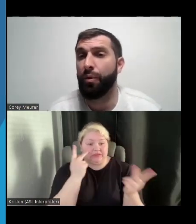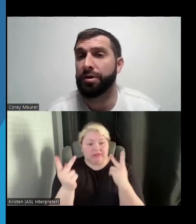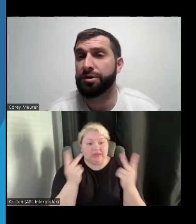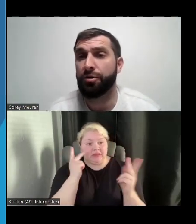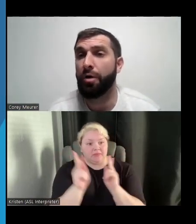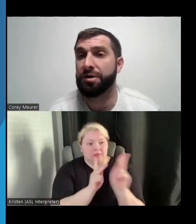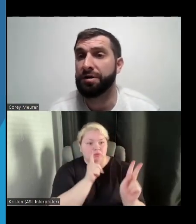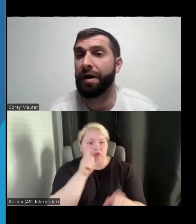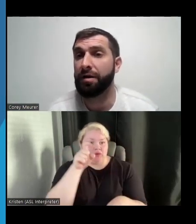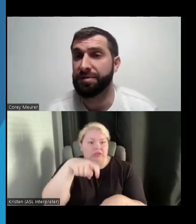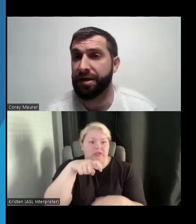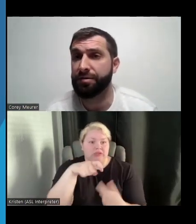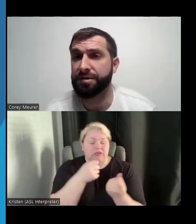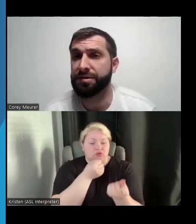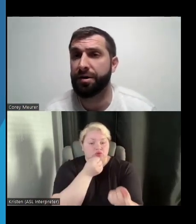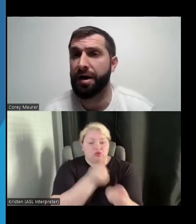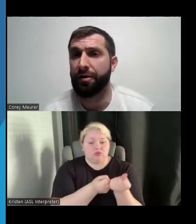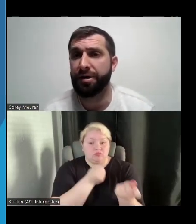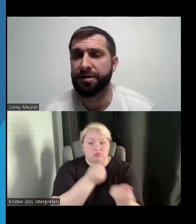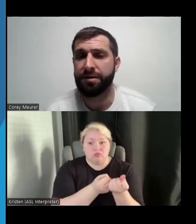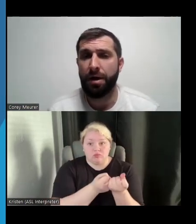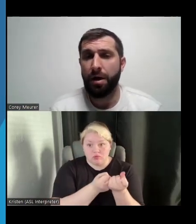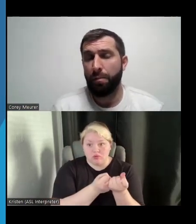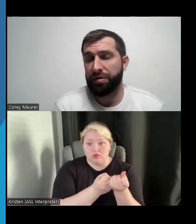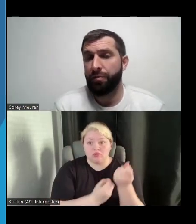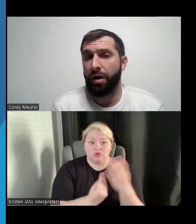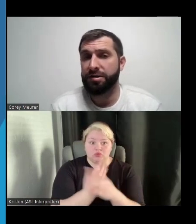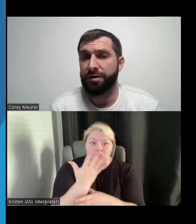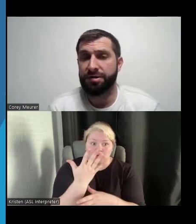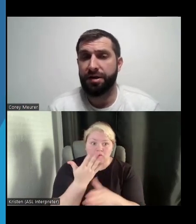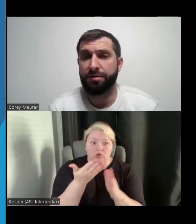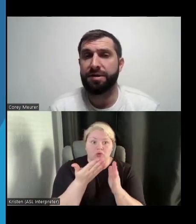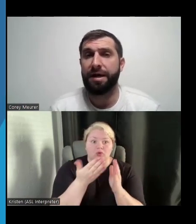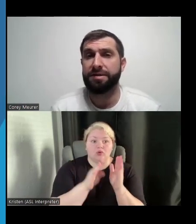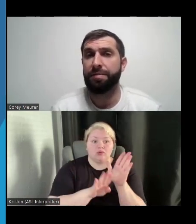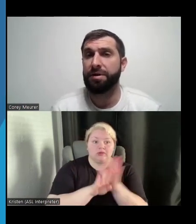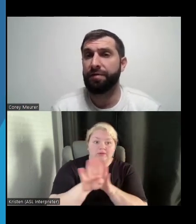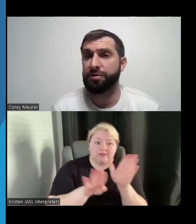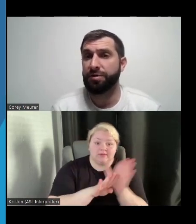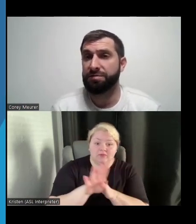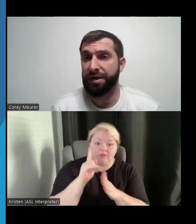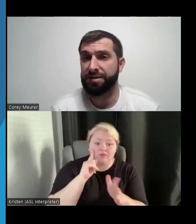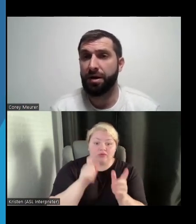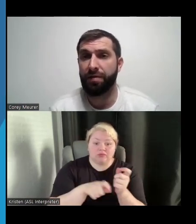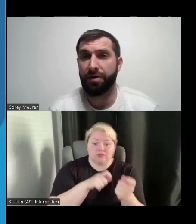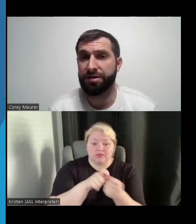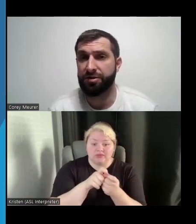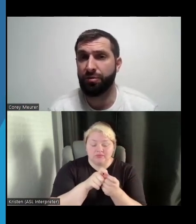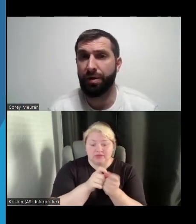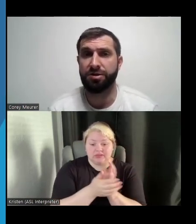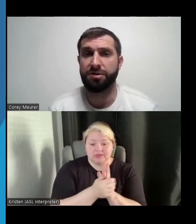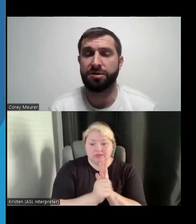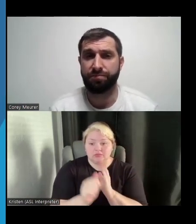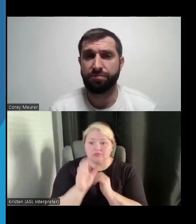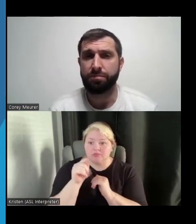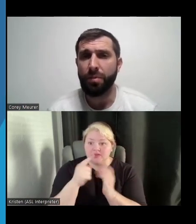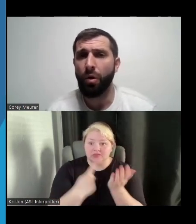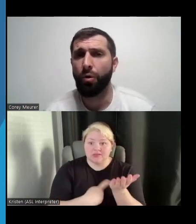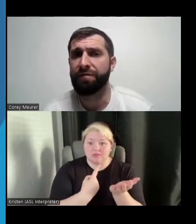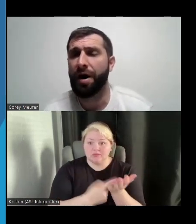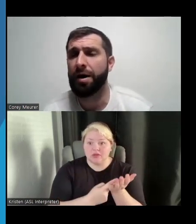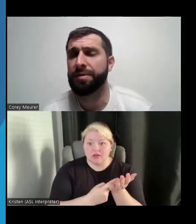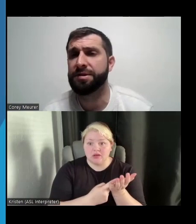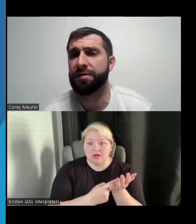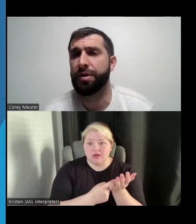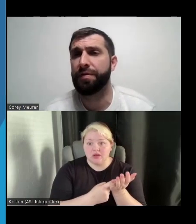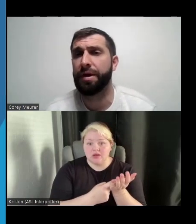needing support to grow and develop skills in certain areas, but there are certain skills that some individuals, based on their situations